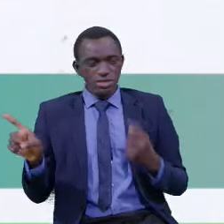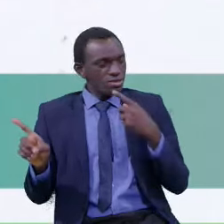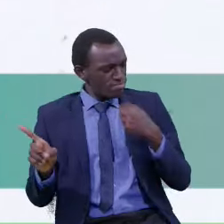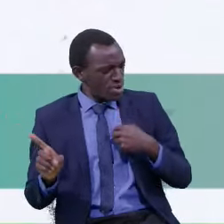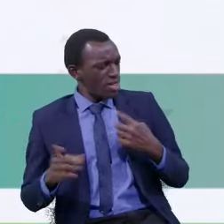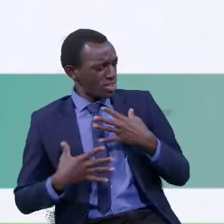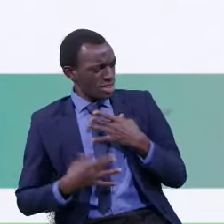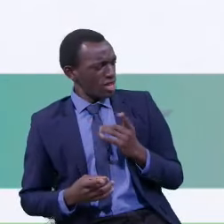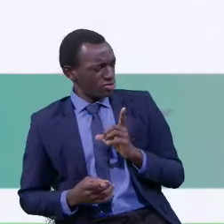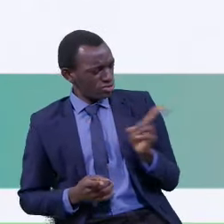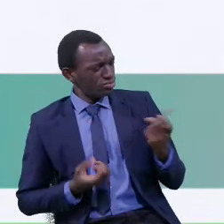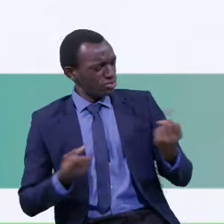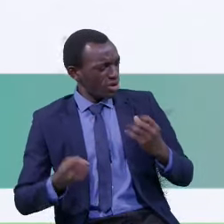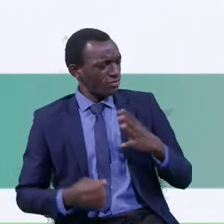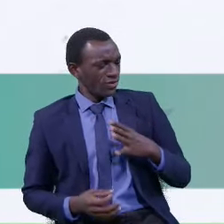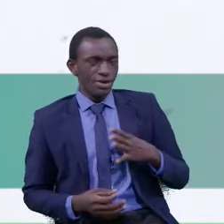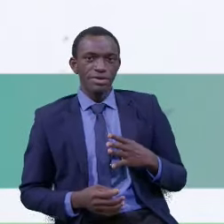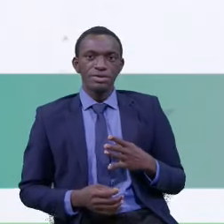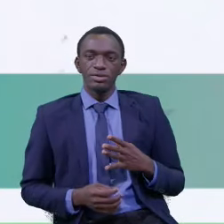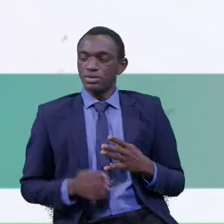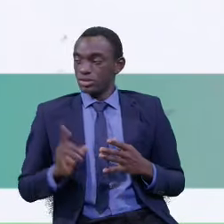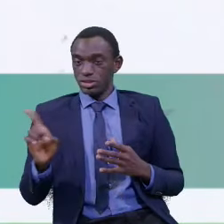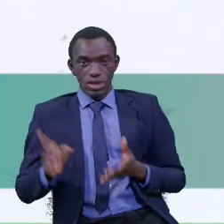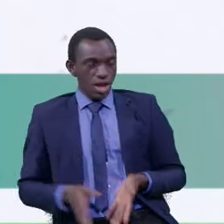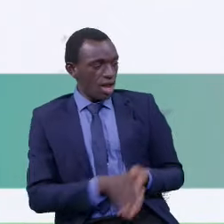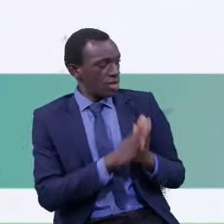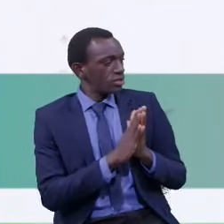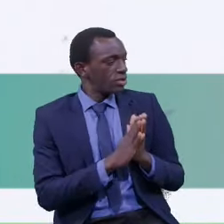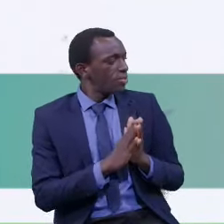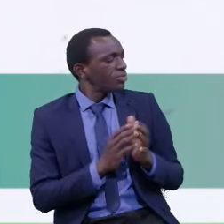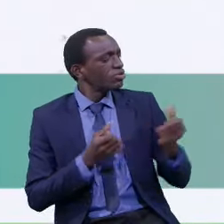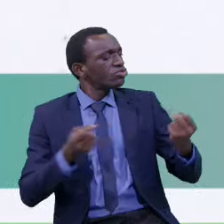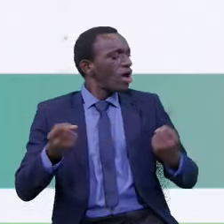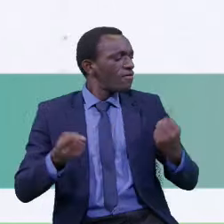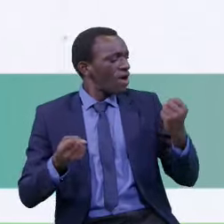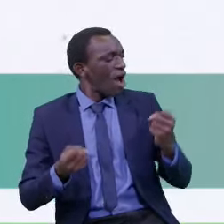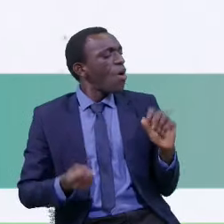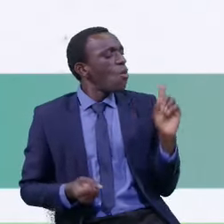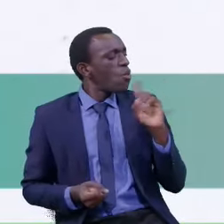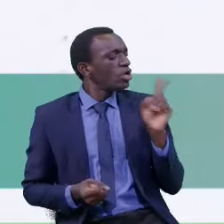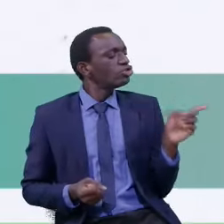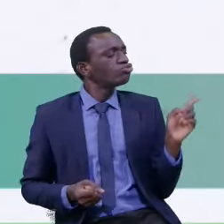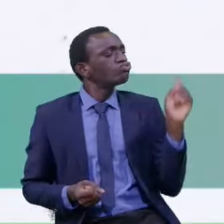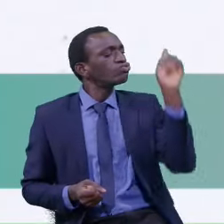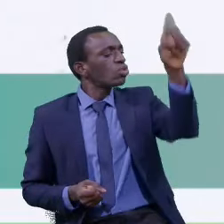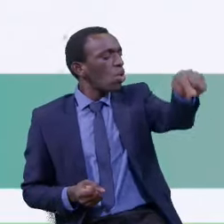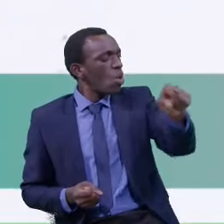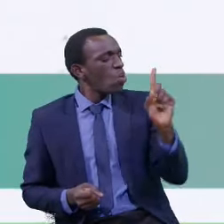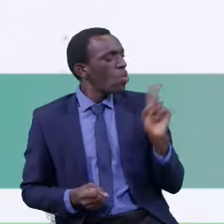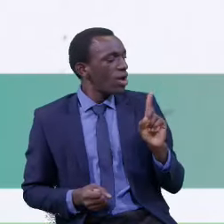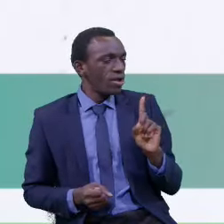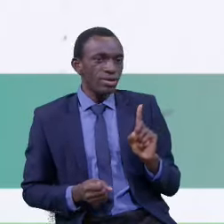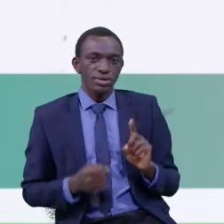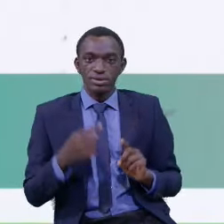way, Mr. Driver, where are you going? Oh, the man said, that's